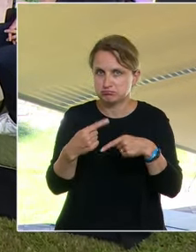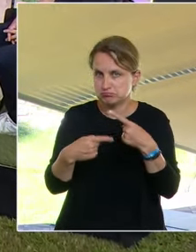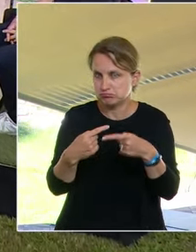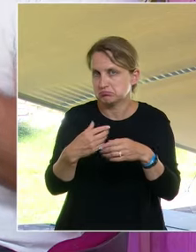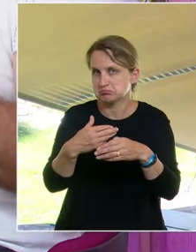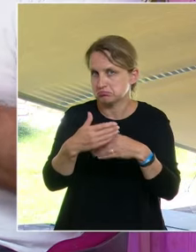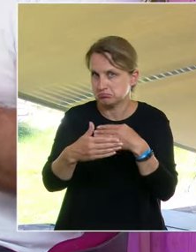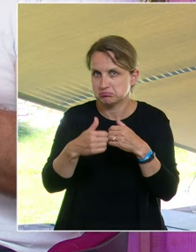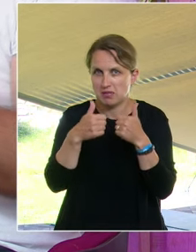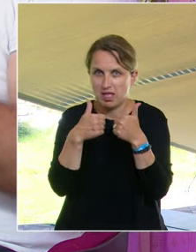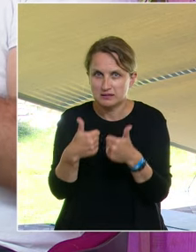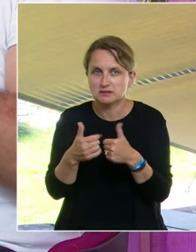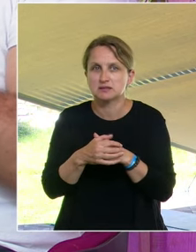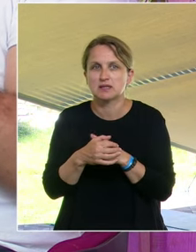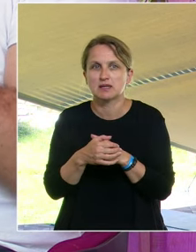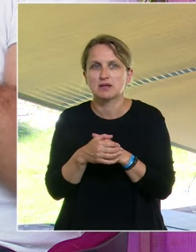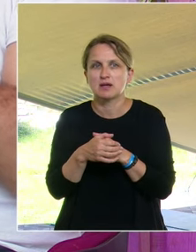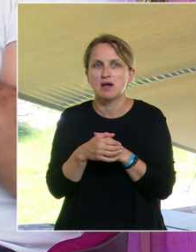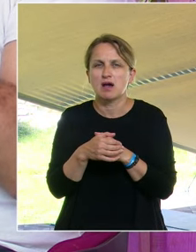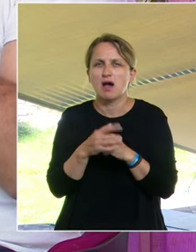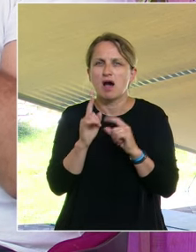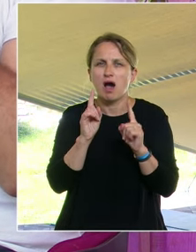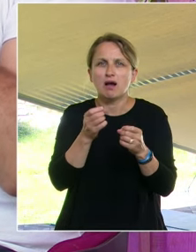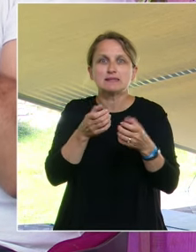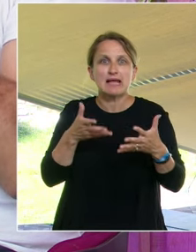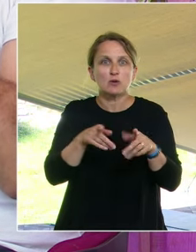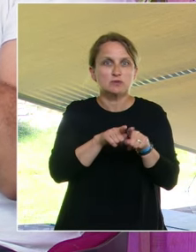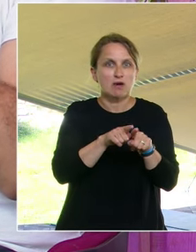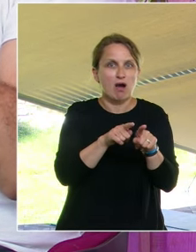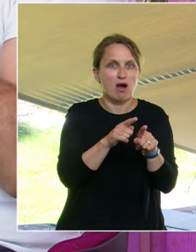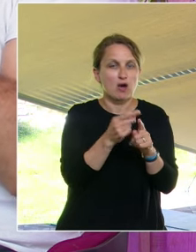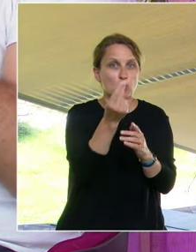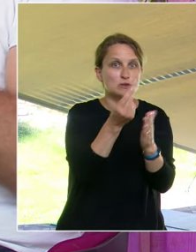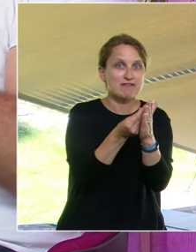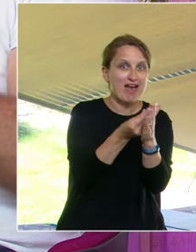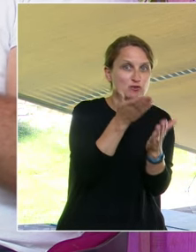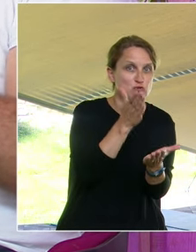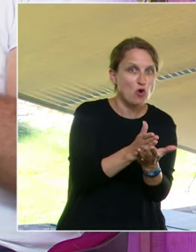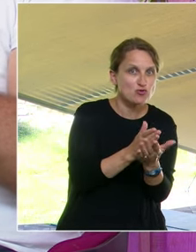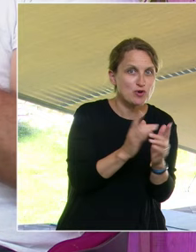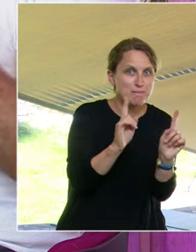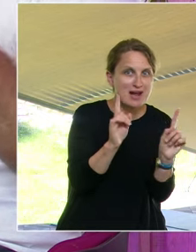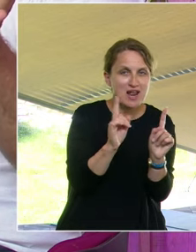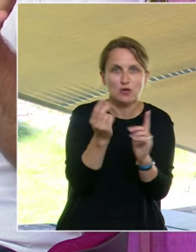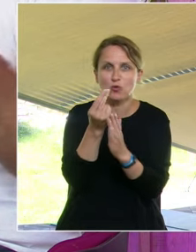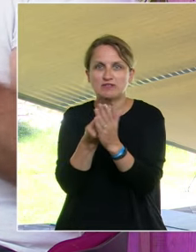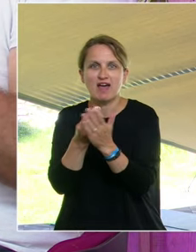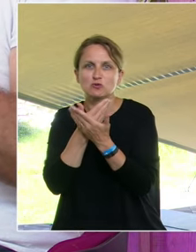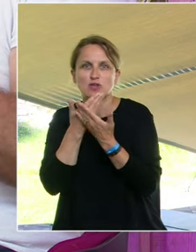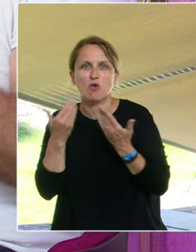really have artistic value. And I think this is what we would... I'm a strong believer that